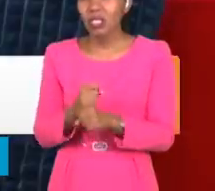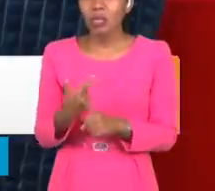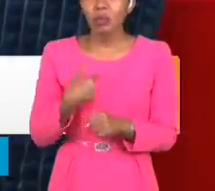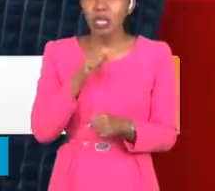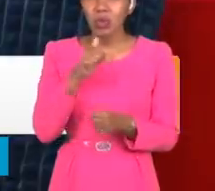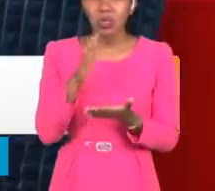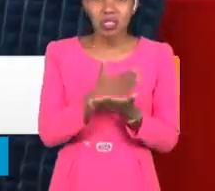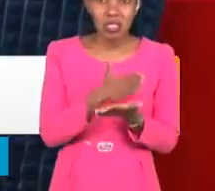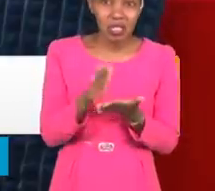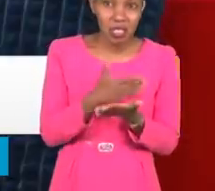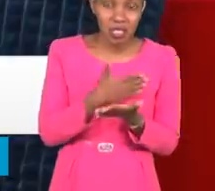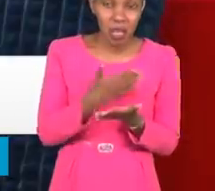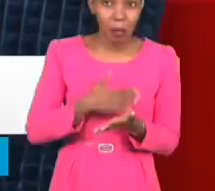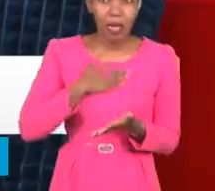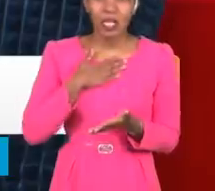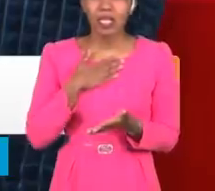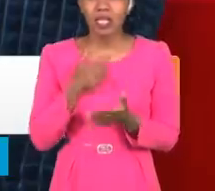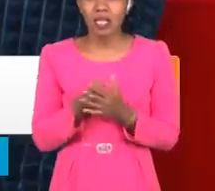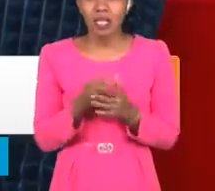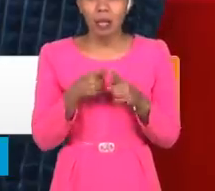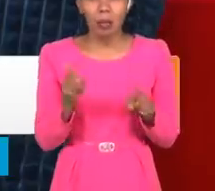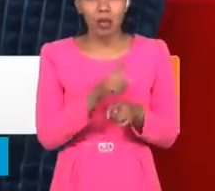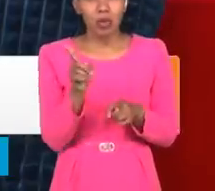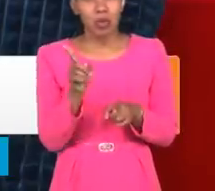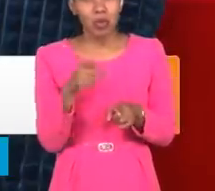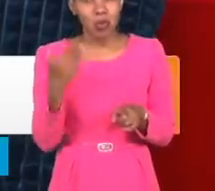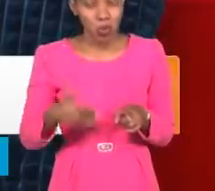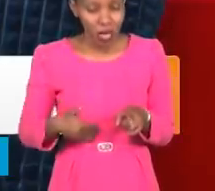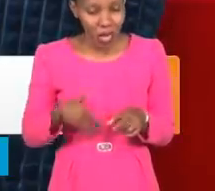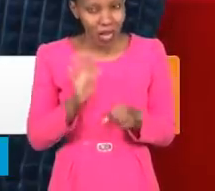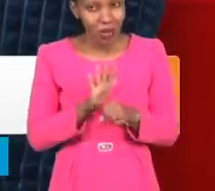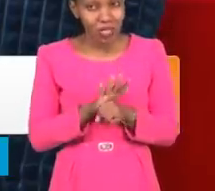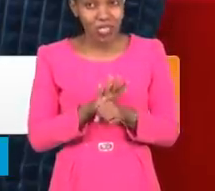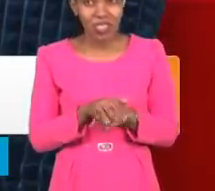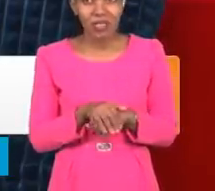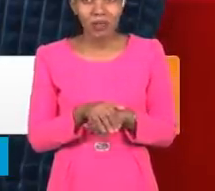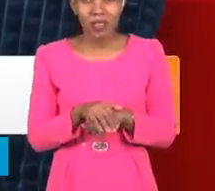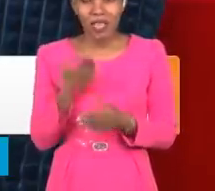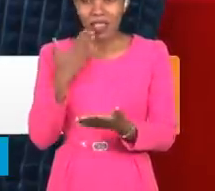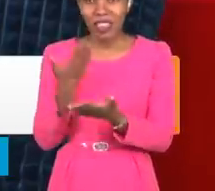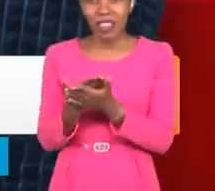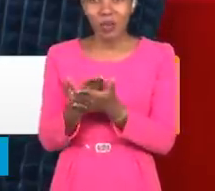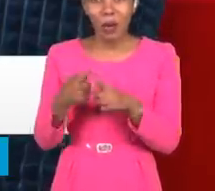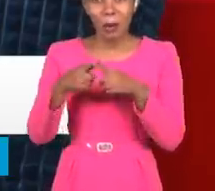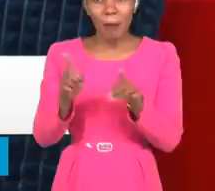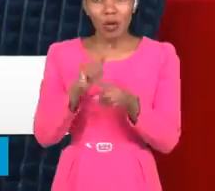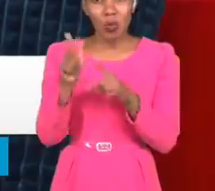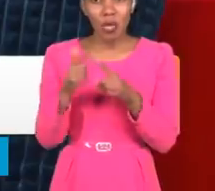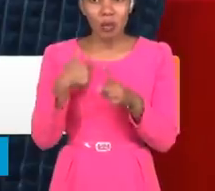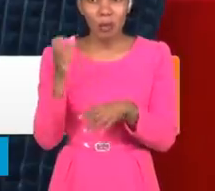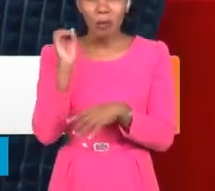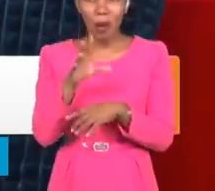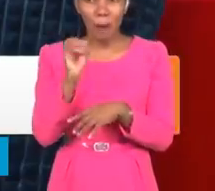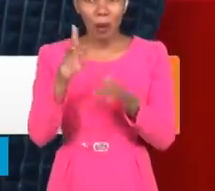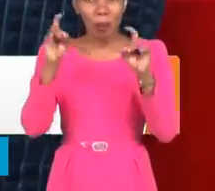my age on set. You look amazing. Thank you. Yeah. You look amazing. I don't share. Yeah. But when I keep posting